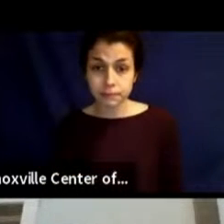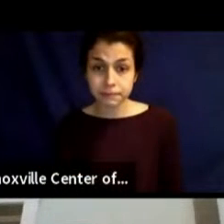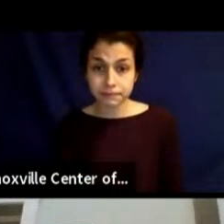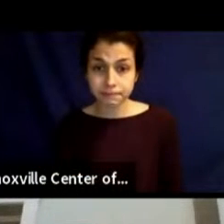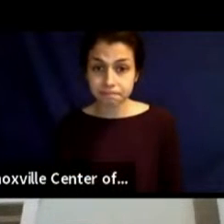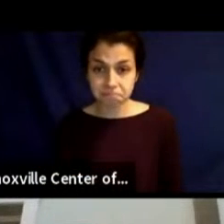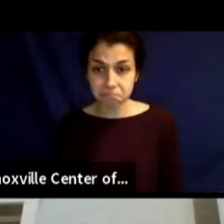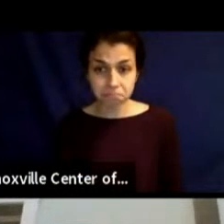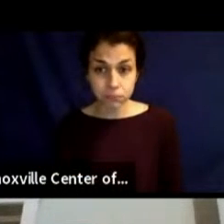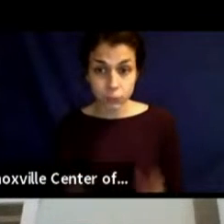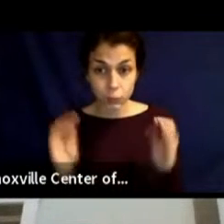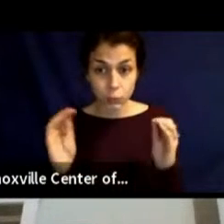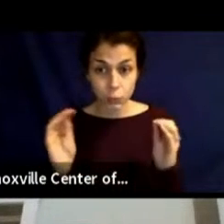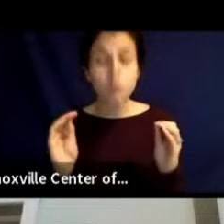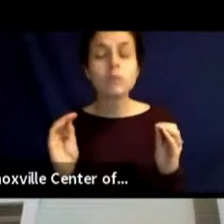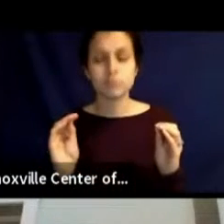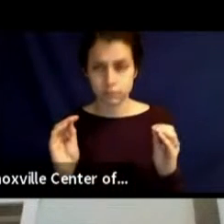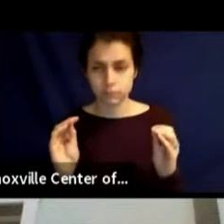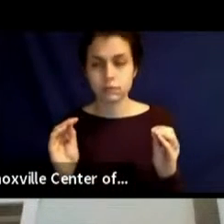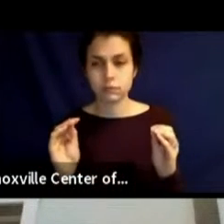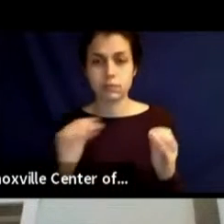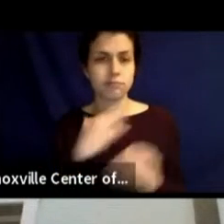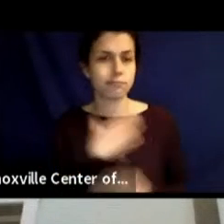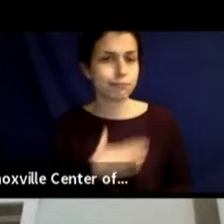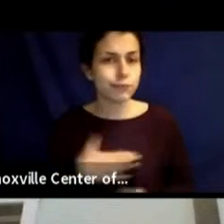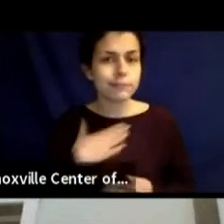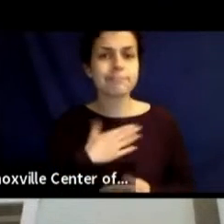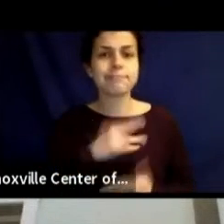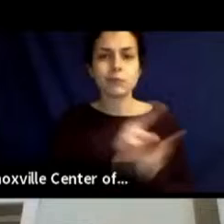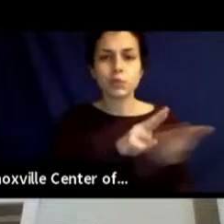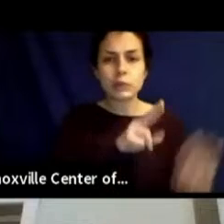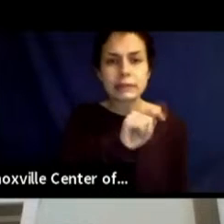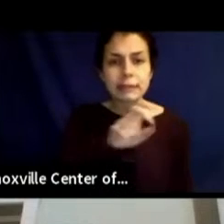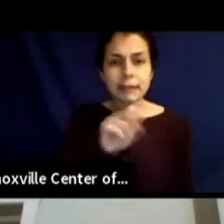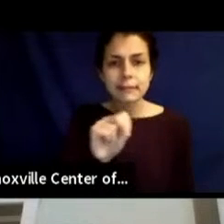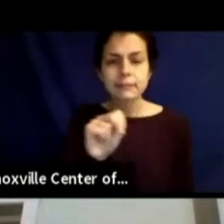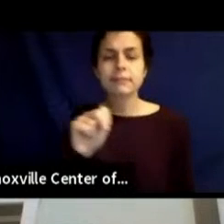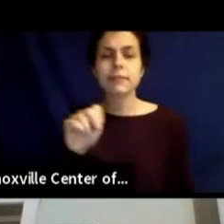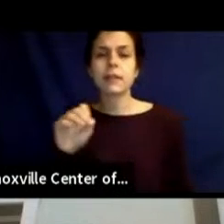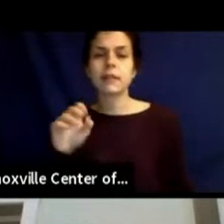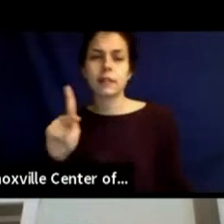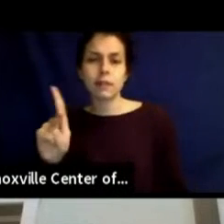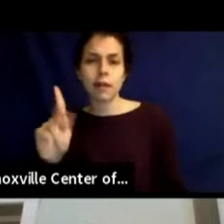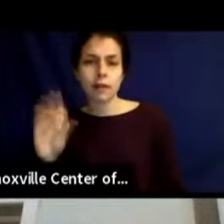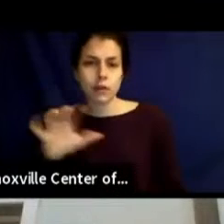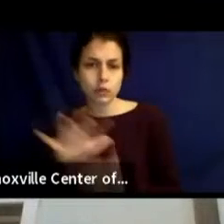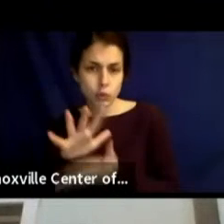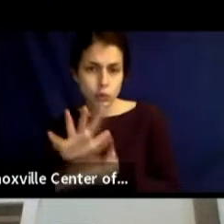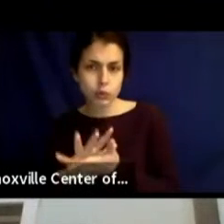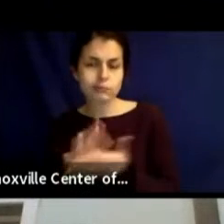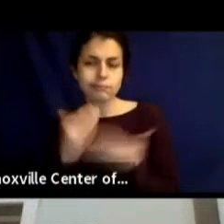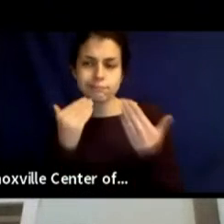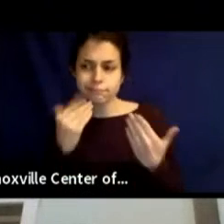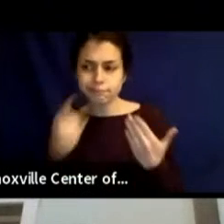If not, we appreciate those respective institutions presenting that information to us. Dr. Buchanan, do you have